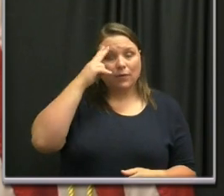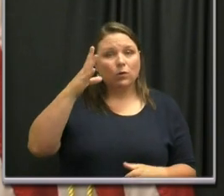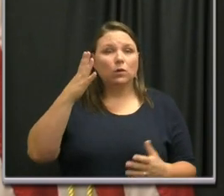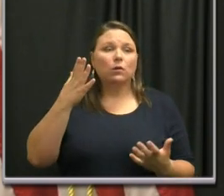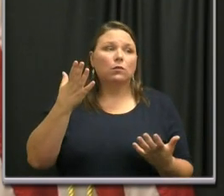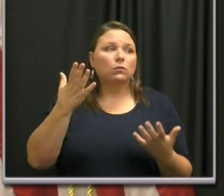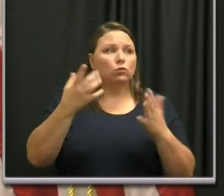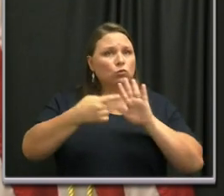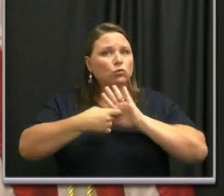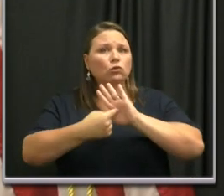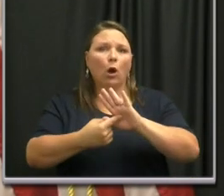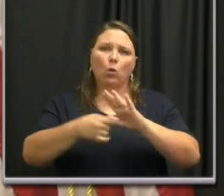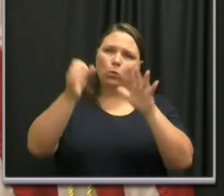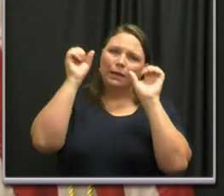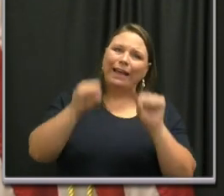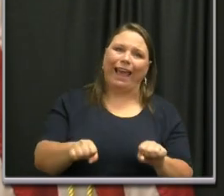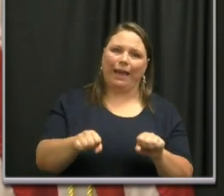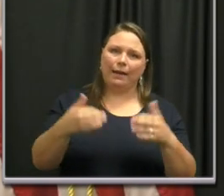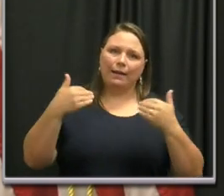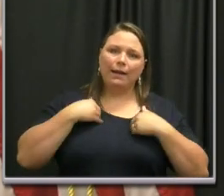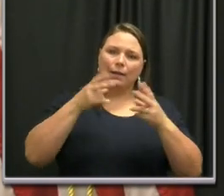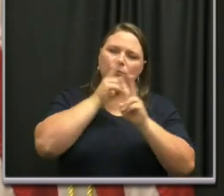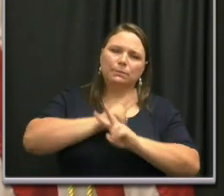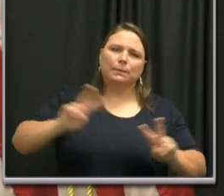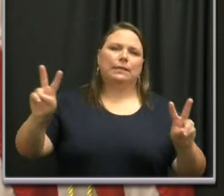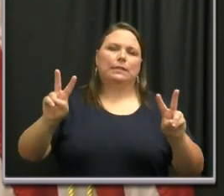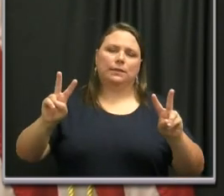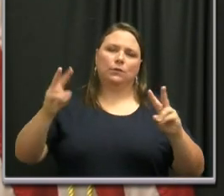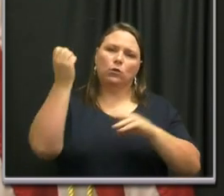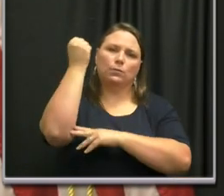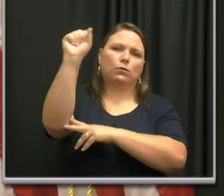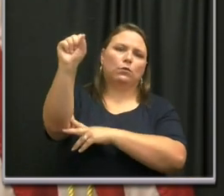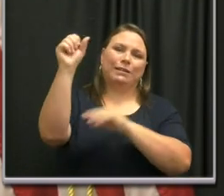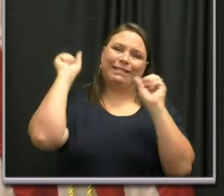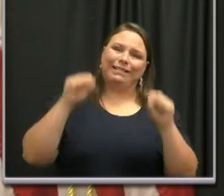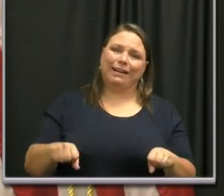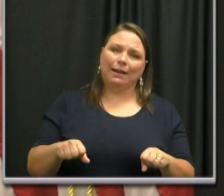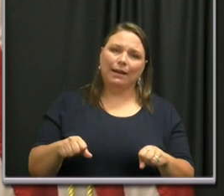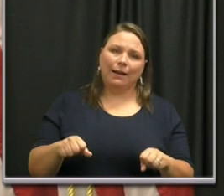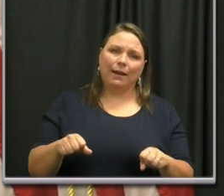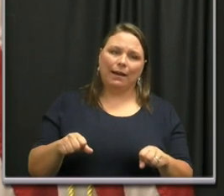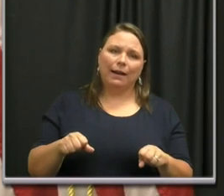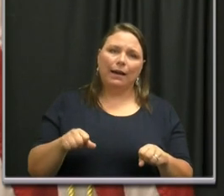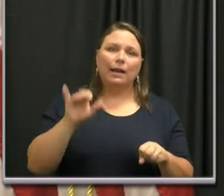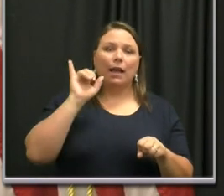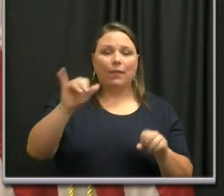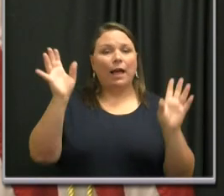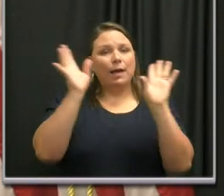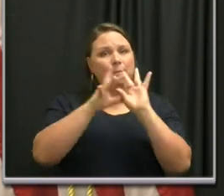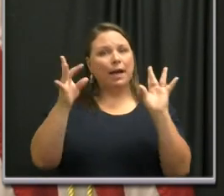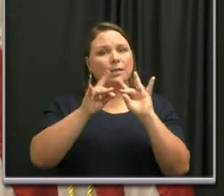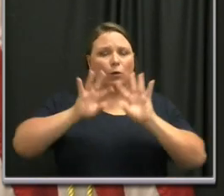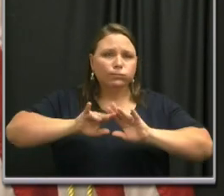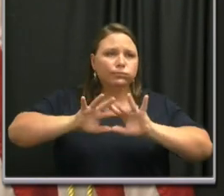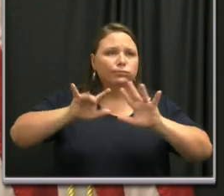ability to do the peaceful protest of a message that needs to be